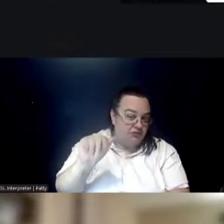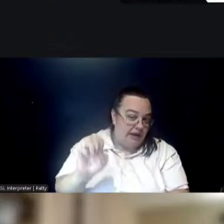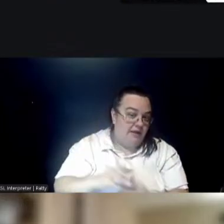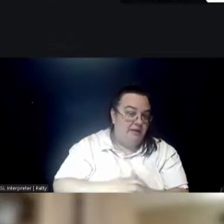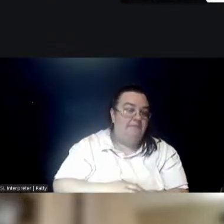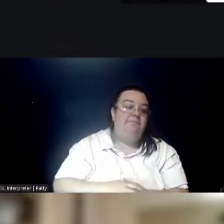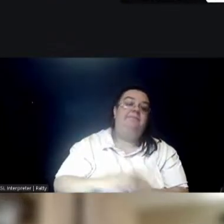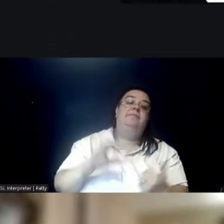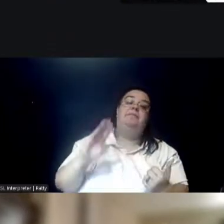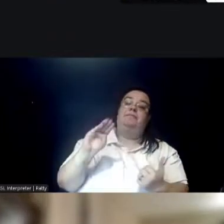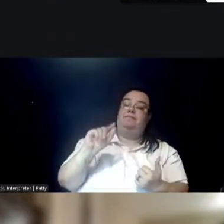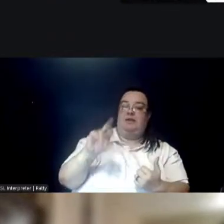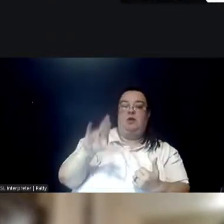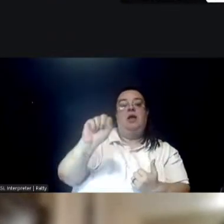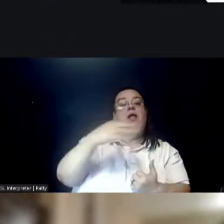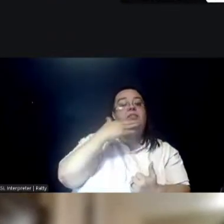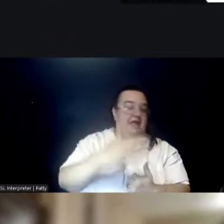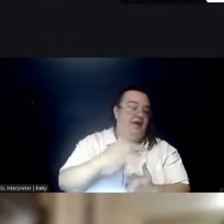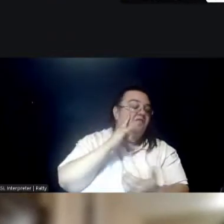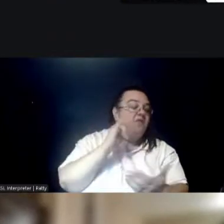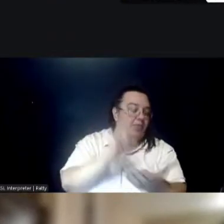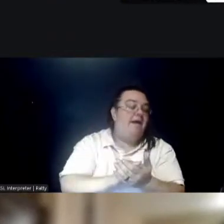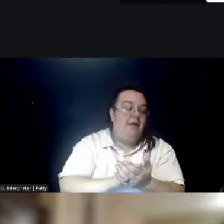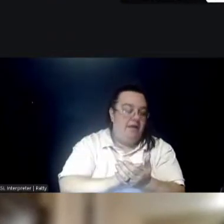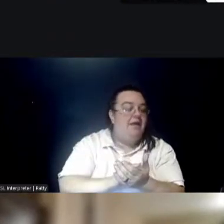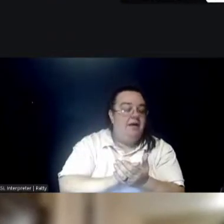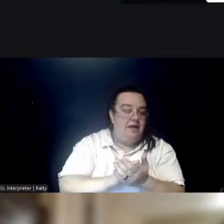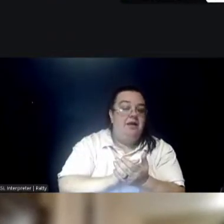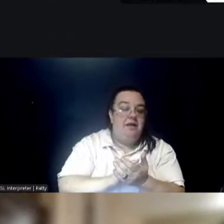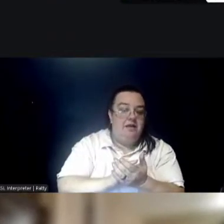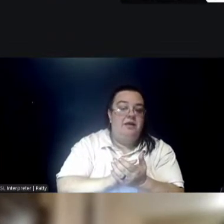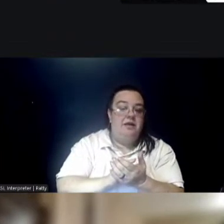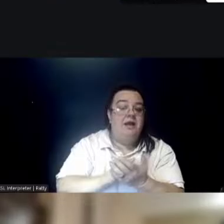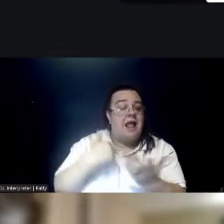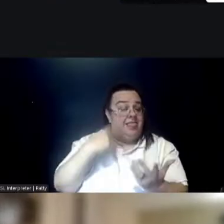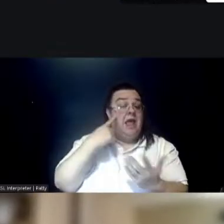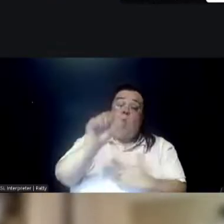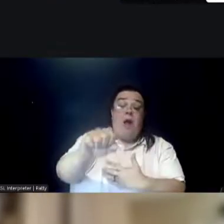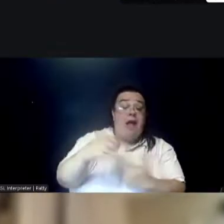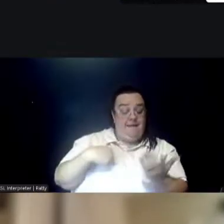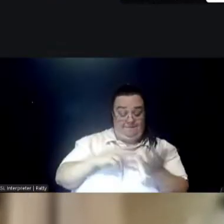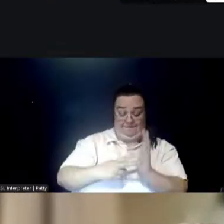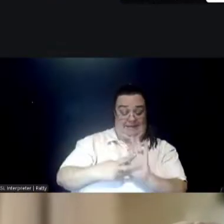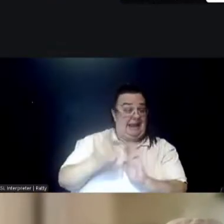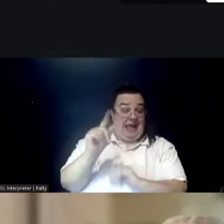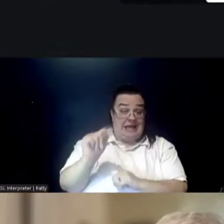Yeah, thank you for that. I think, yeah, I mean, at some point,